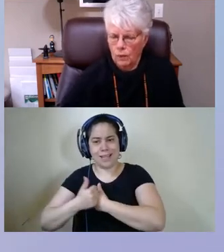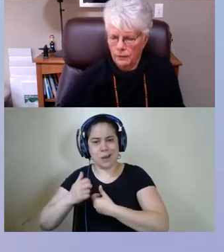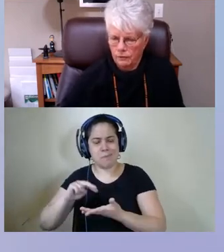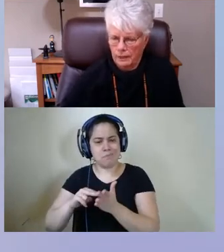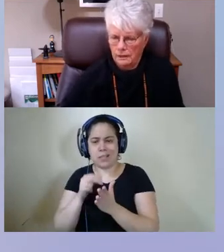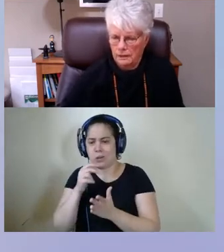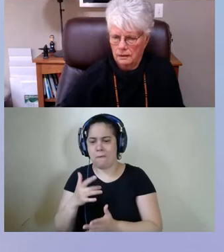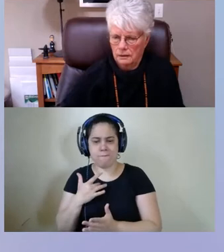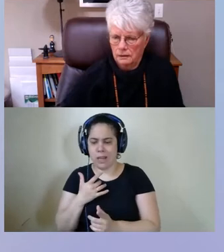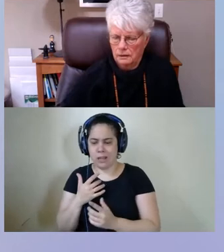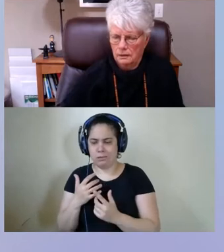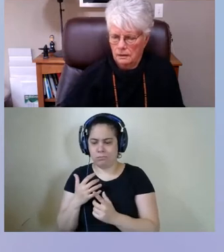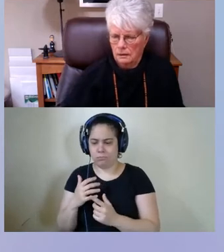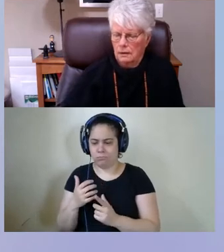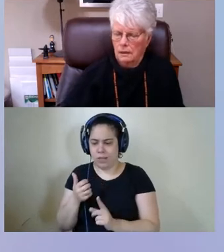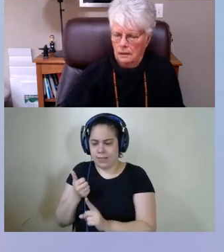With threat,